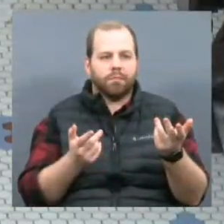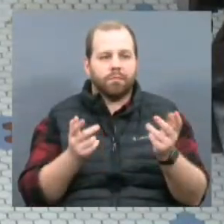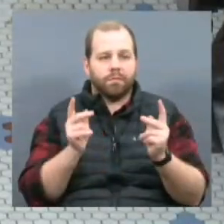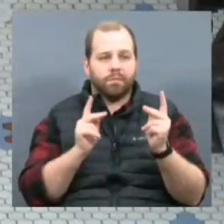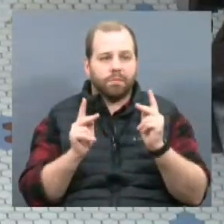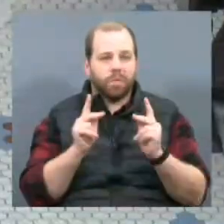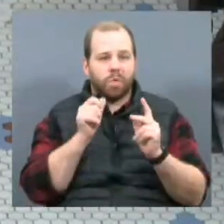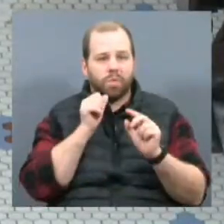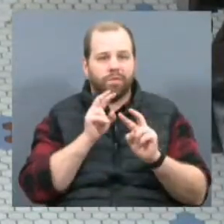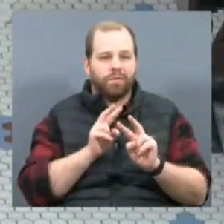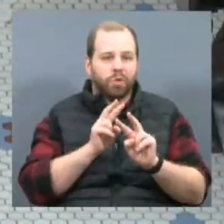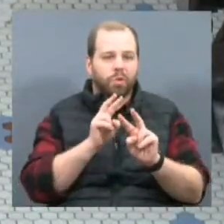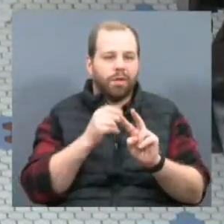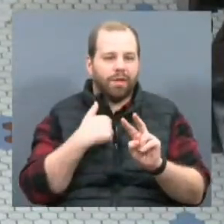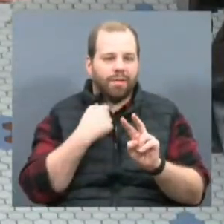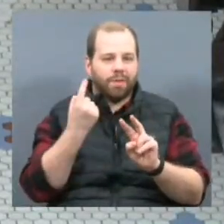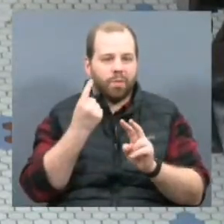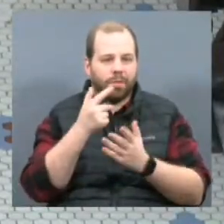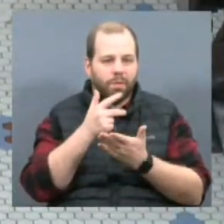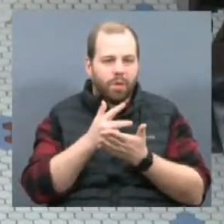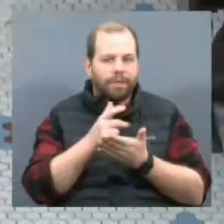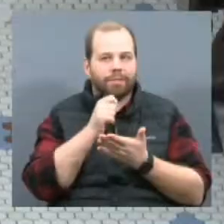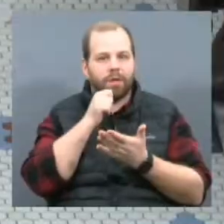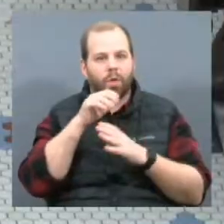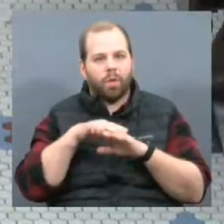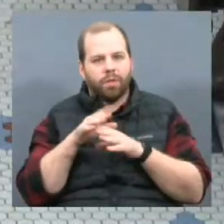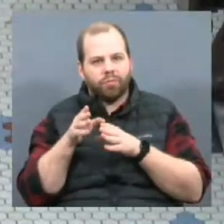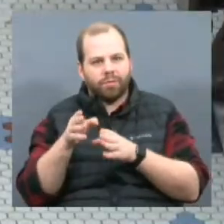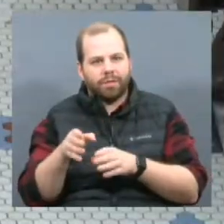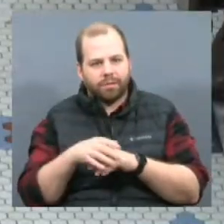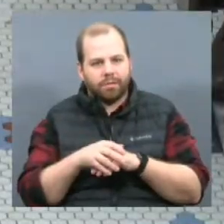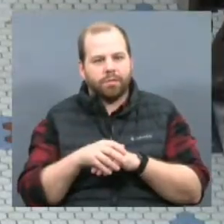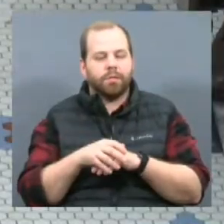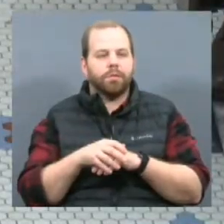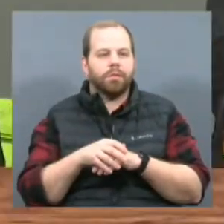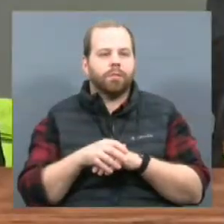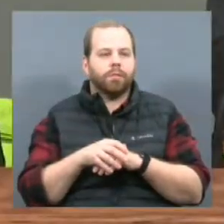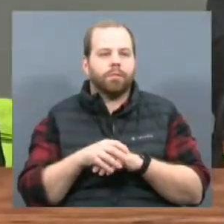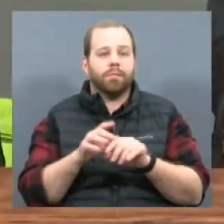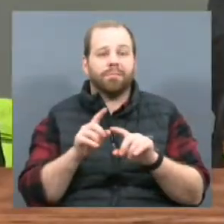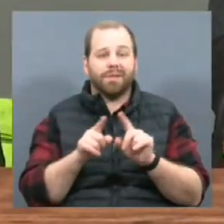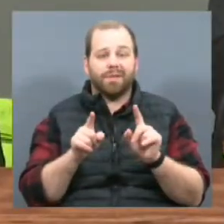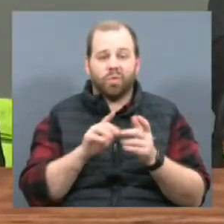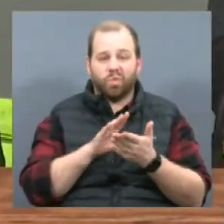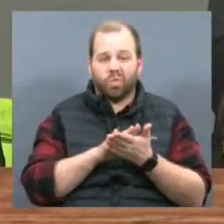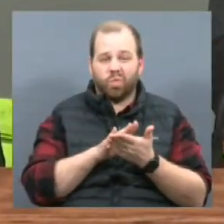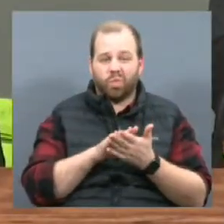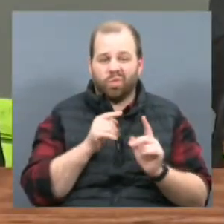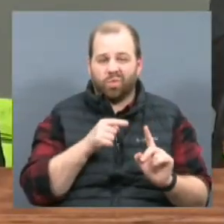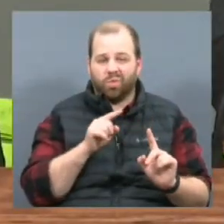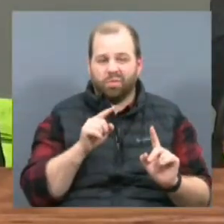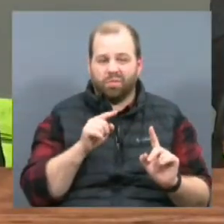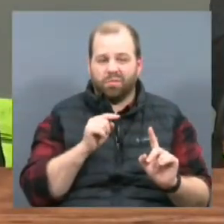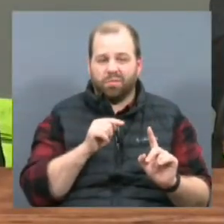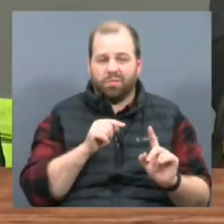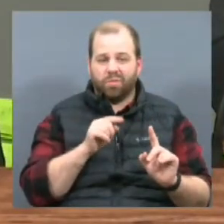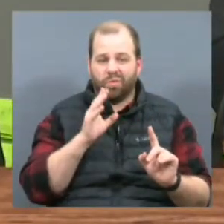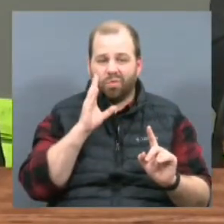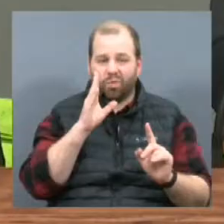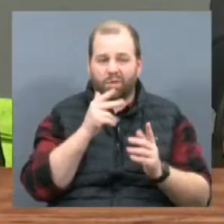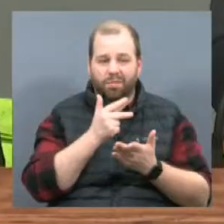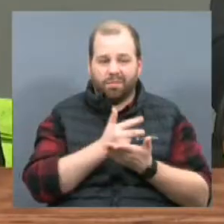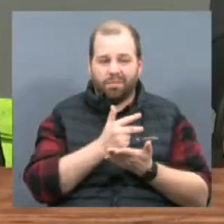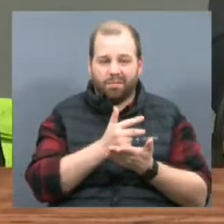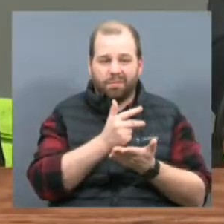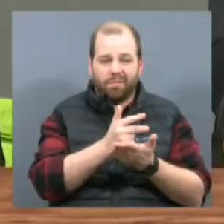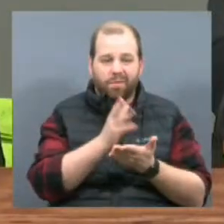people that come to a funeral, give them somewhere to park instead of on the streets. Well, regarding just the school, Yes. will this parking, you're